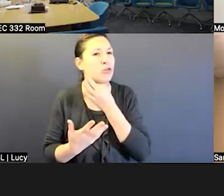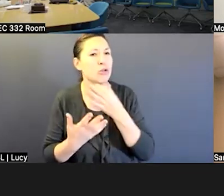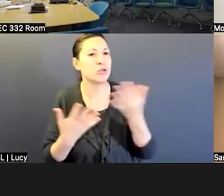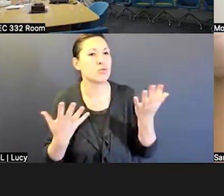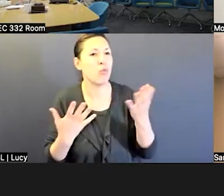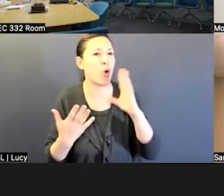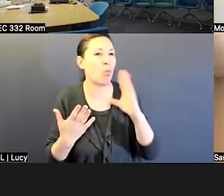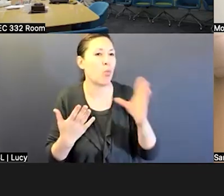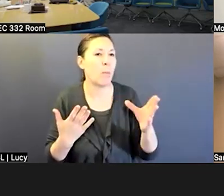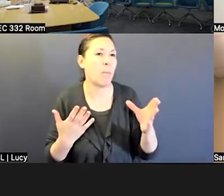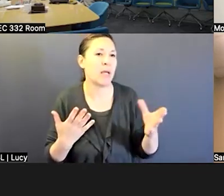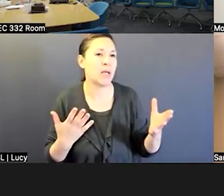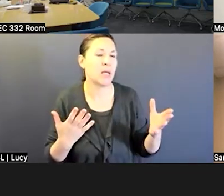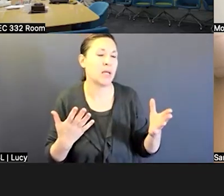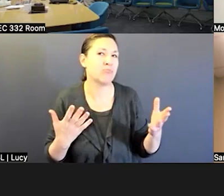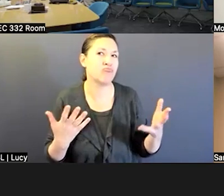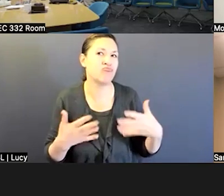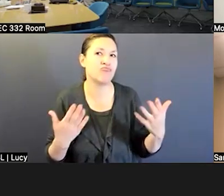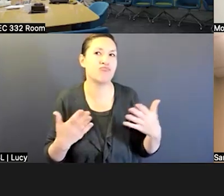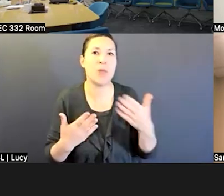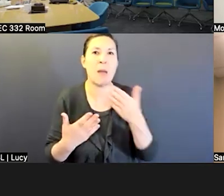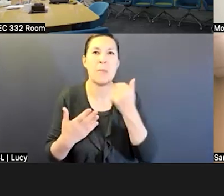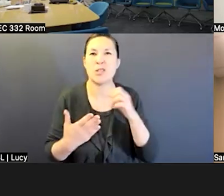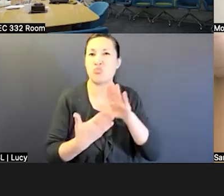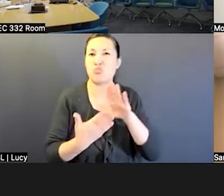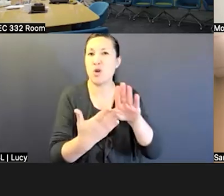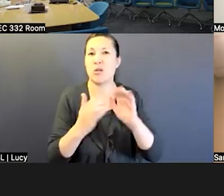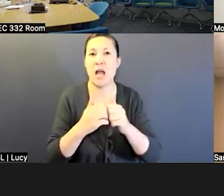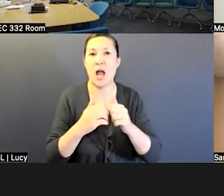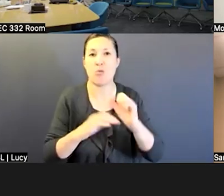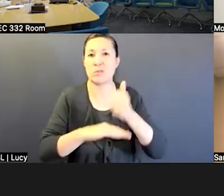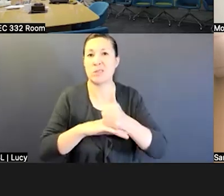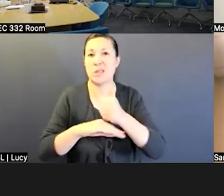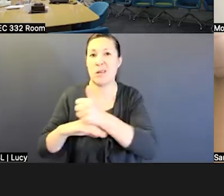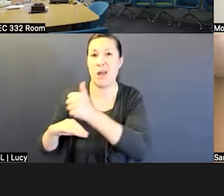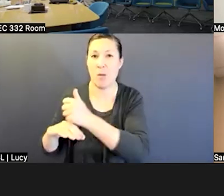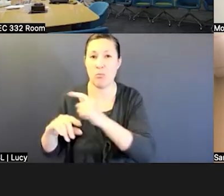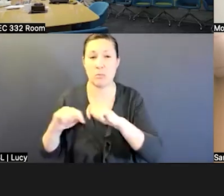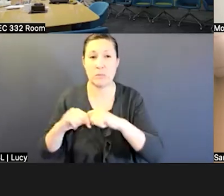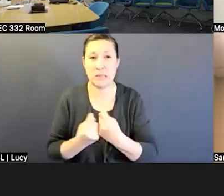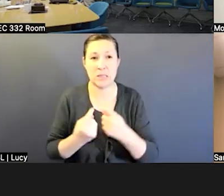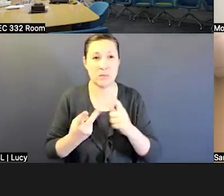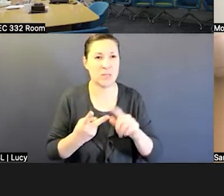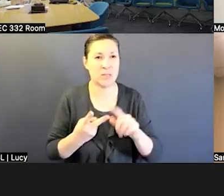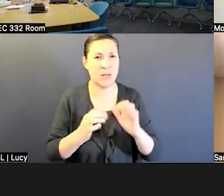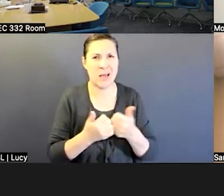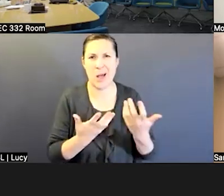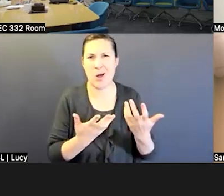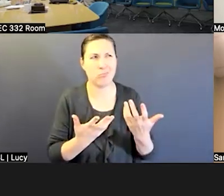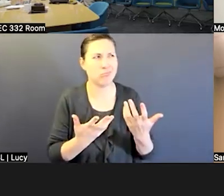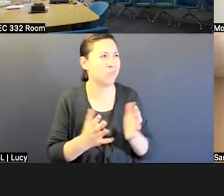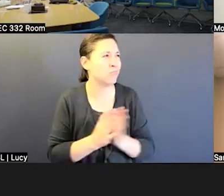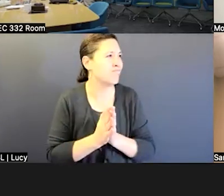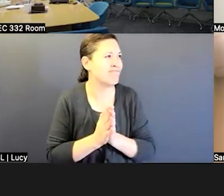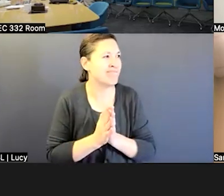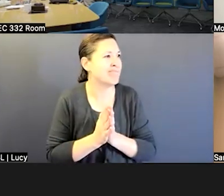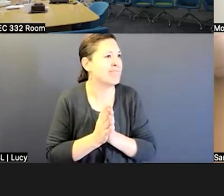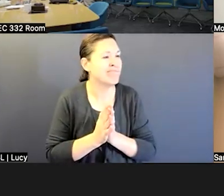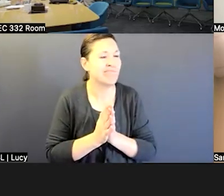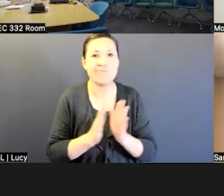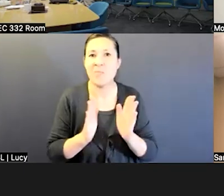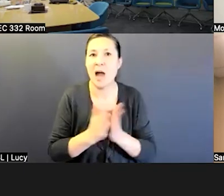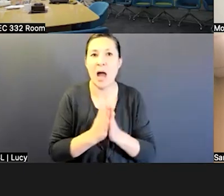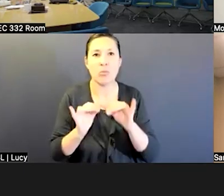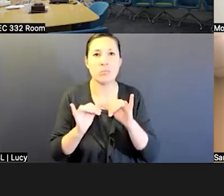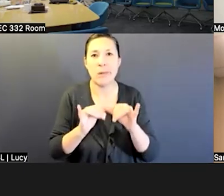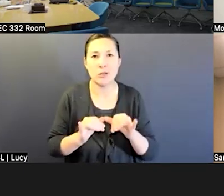ways to sort of construct teams, or evaluate, or provide rubrics that